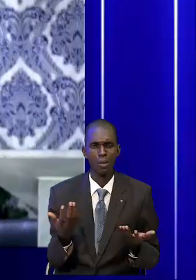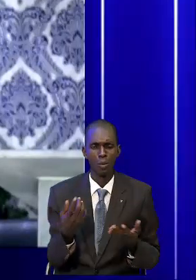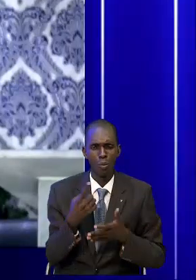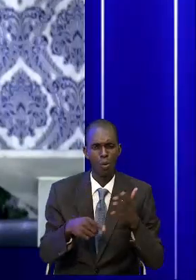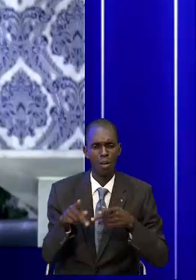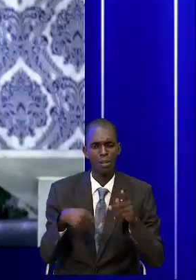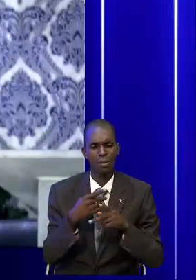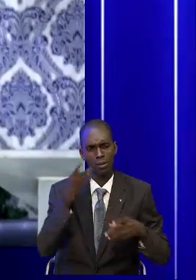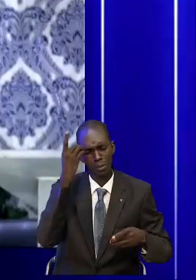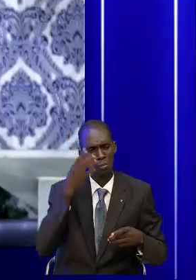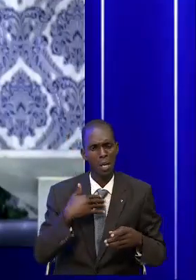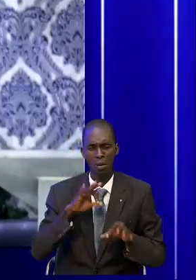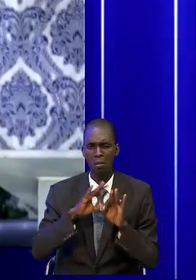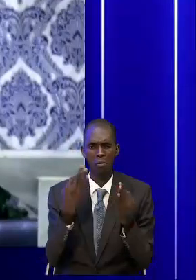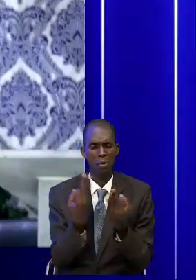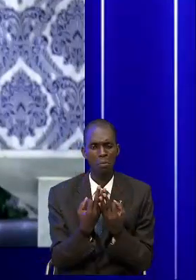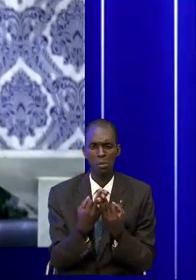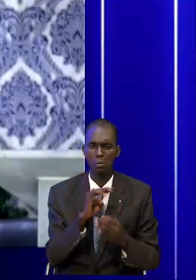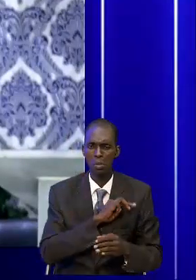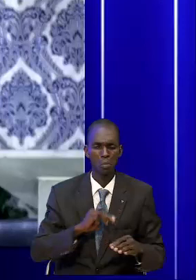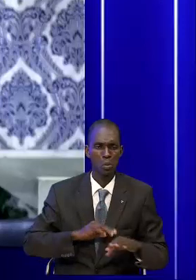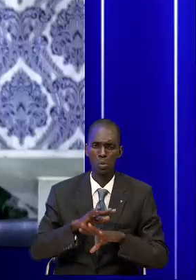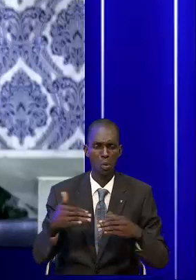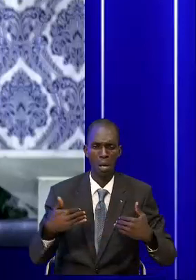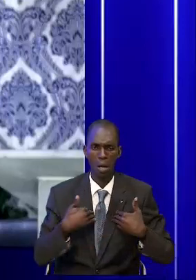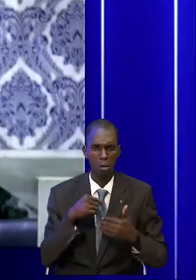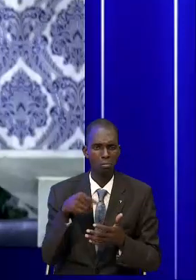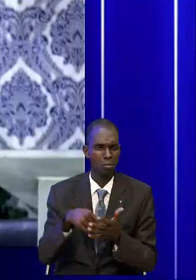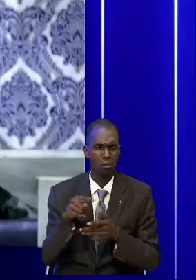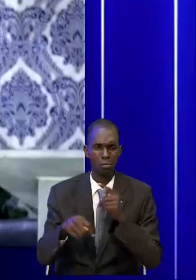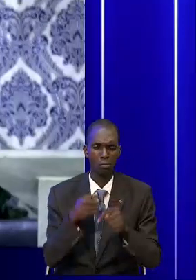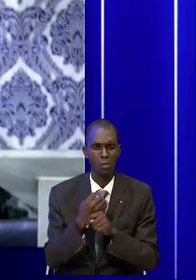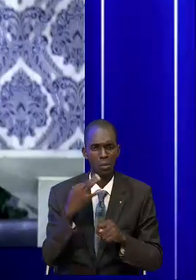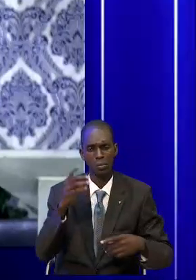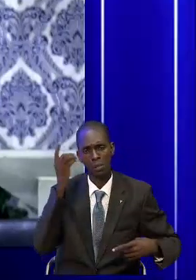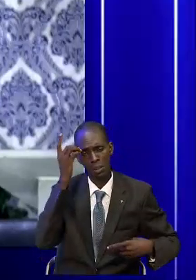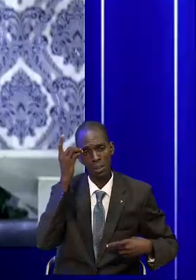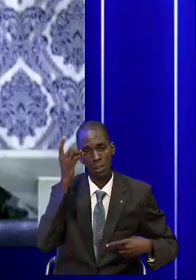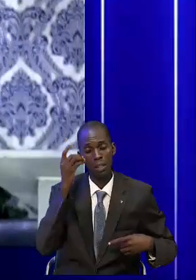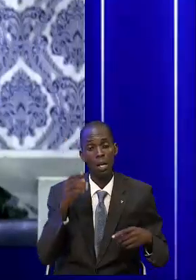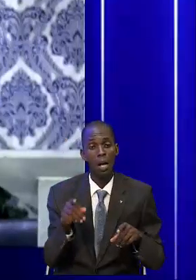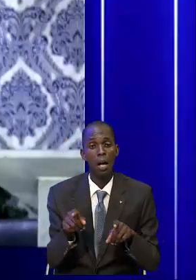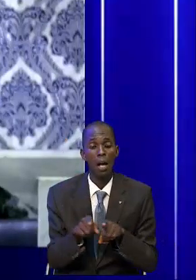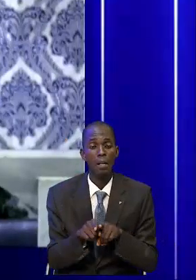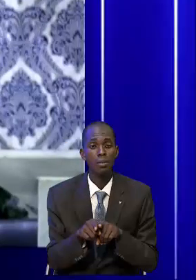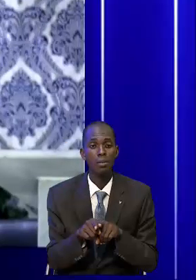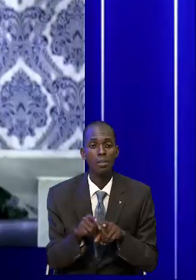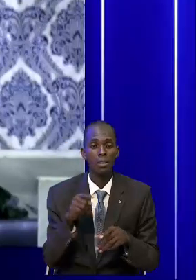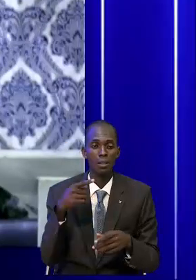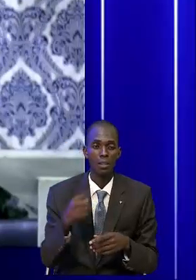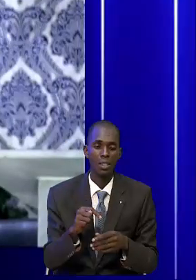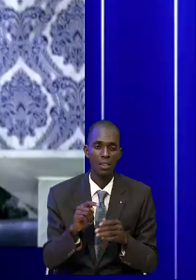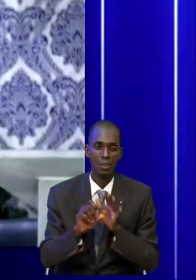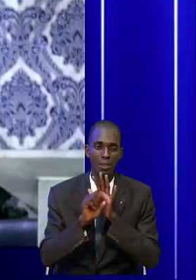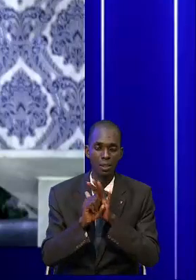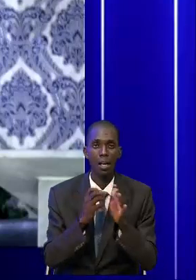Ah, I shout, I say asthma. None of my family was suffering such sickness.